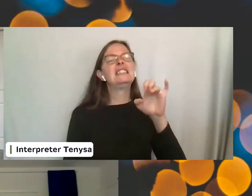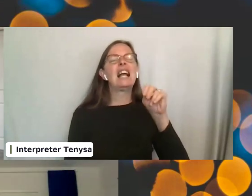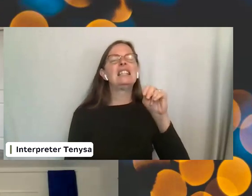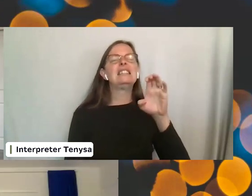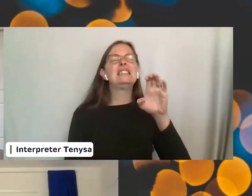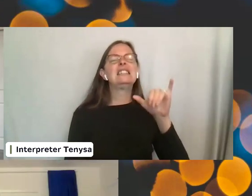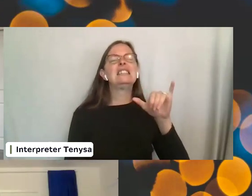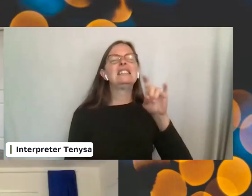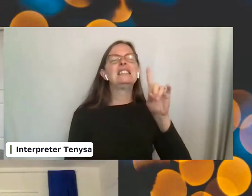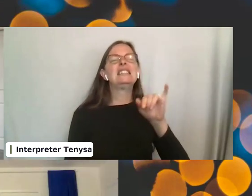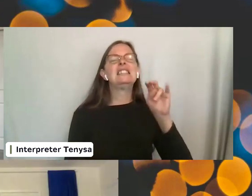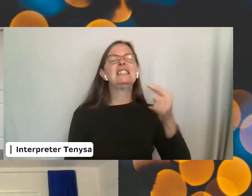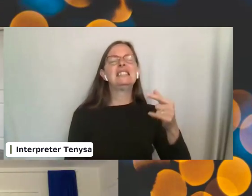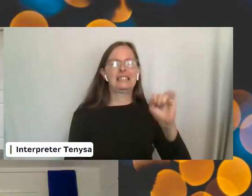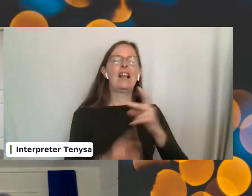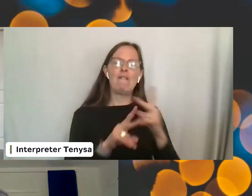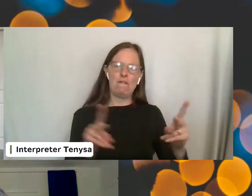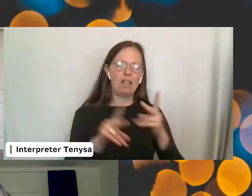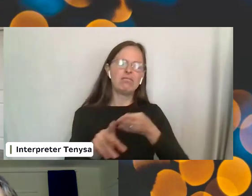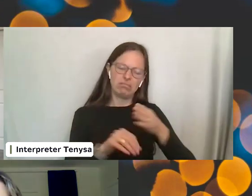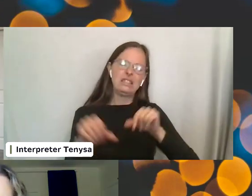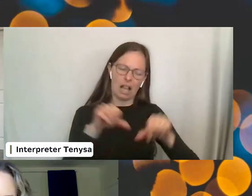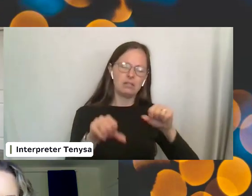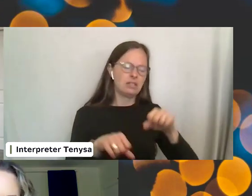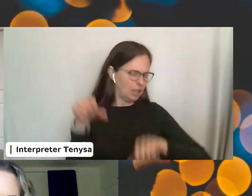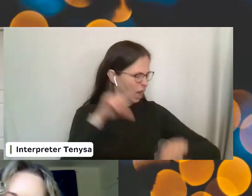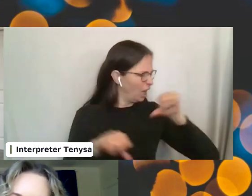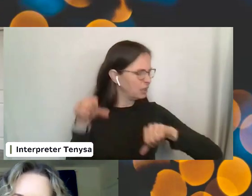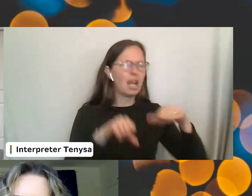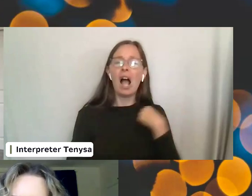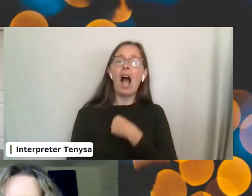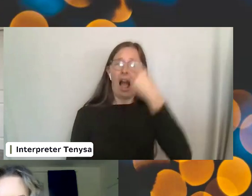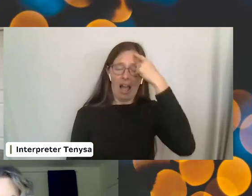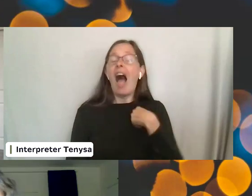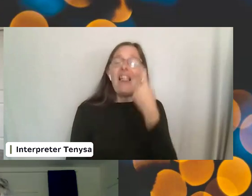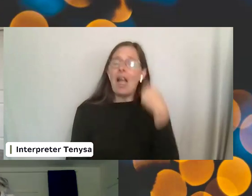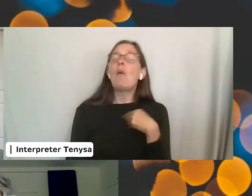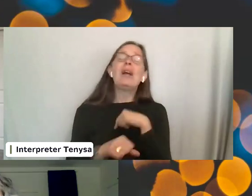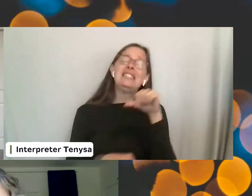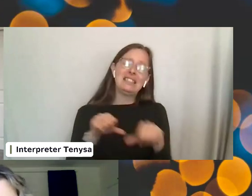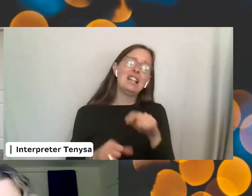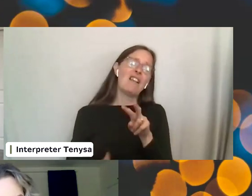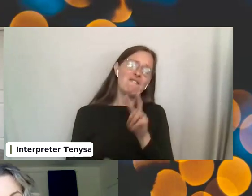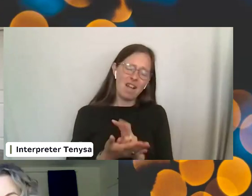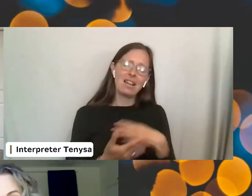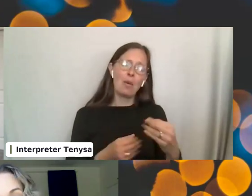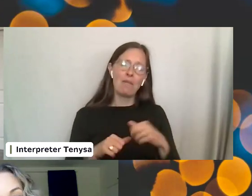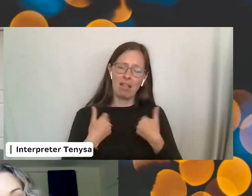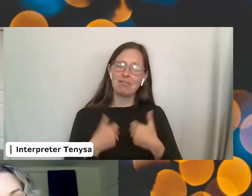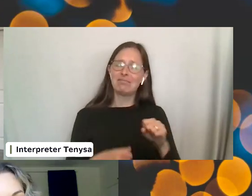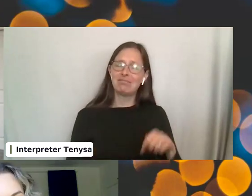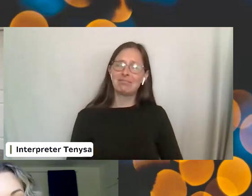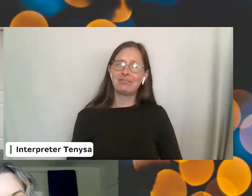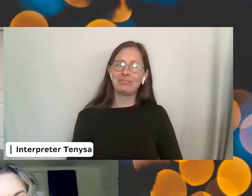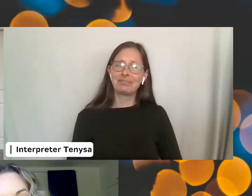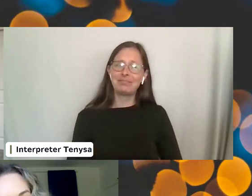is sciencey today. So yeah, I think we've scienced the fuck out of life. Do you know